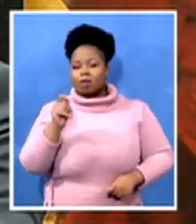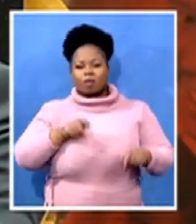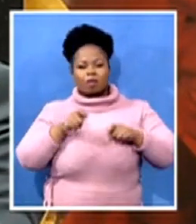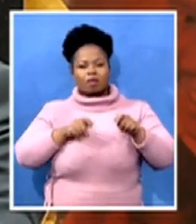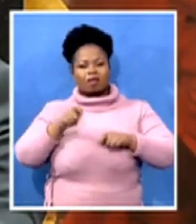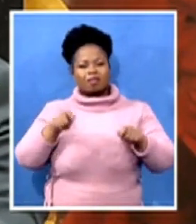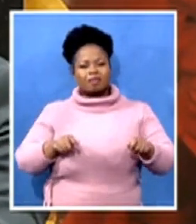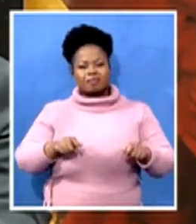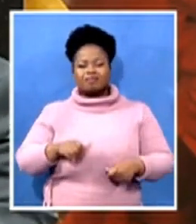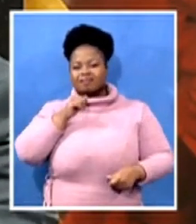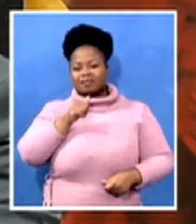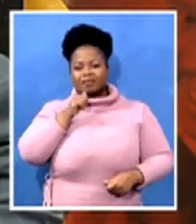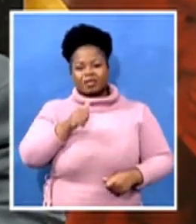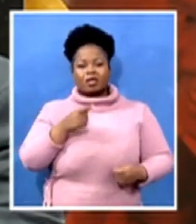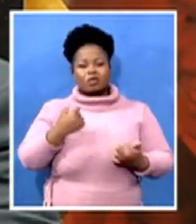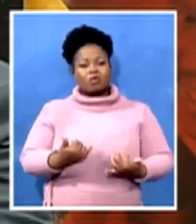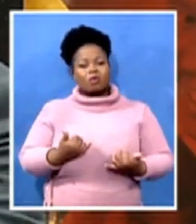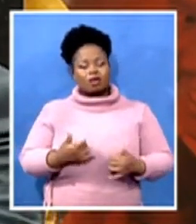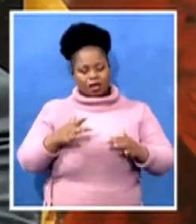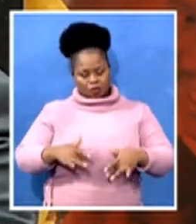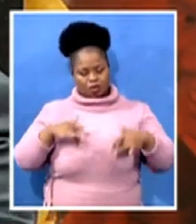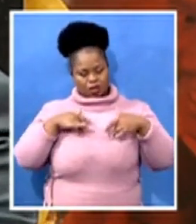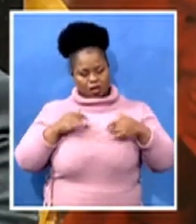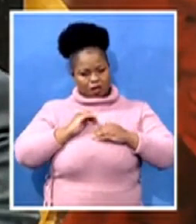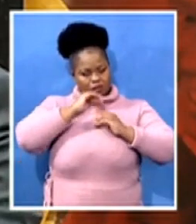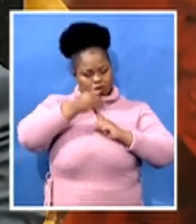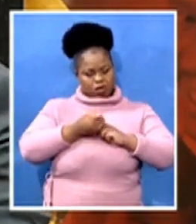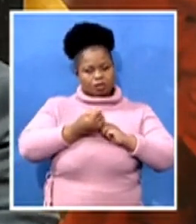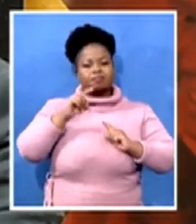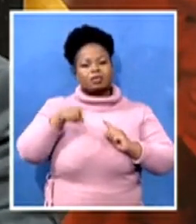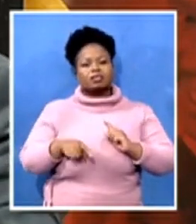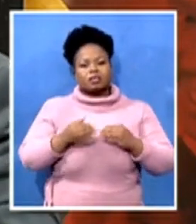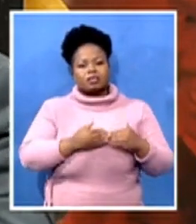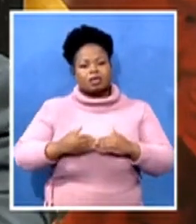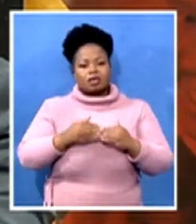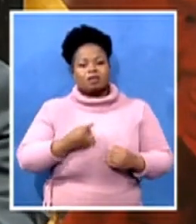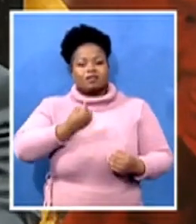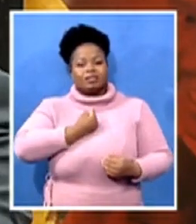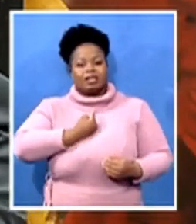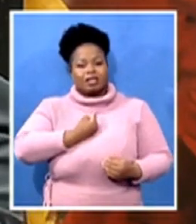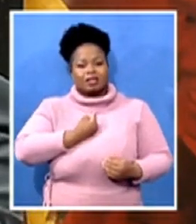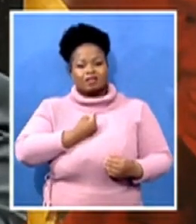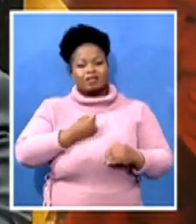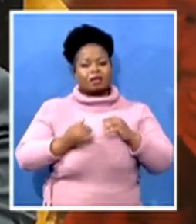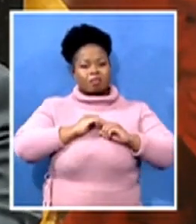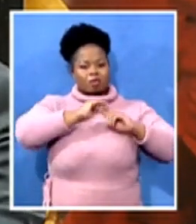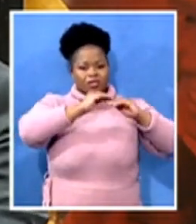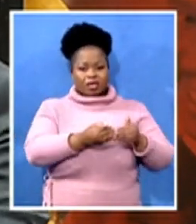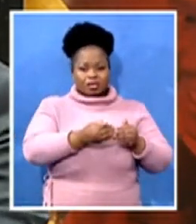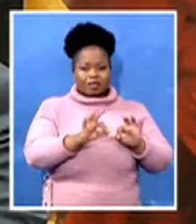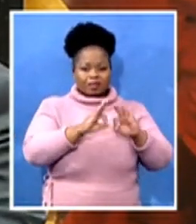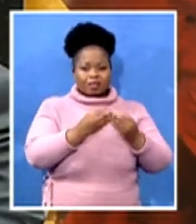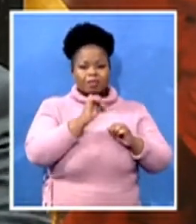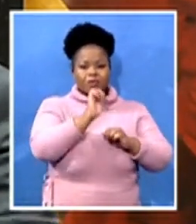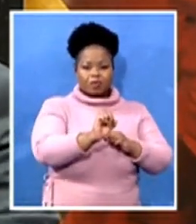bakhe, ethatha uxanduva ngokukhusela ifamily yakhe, ethatha uxanduva ngokukhusela i-community